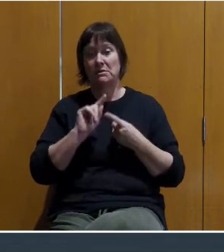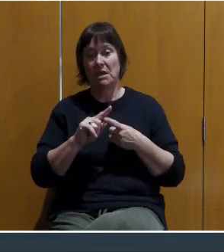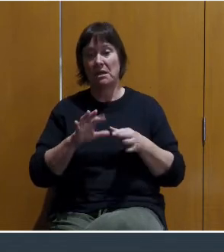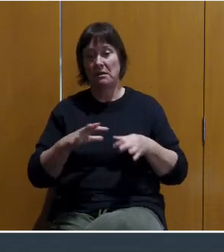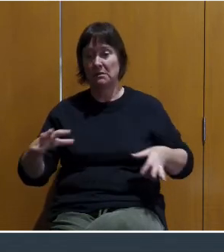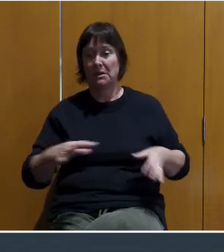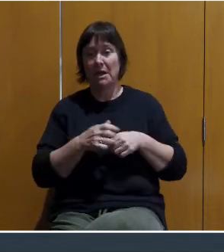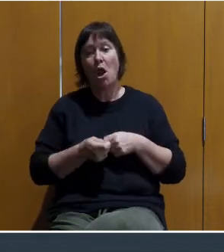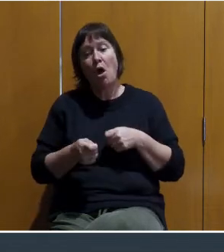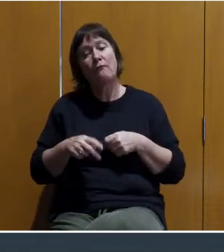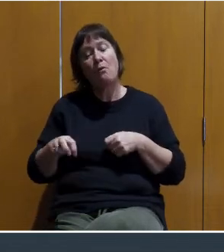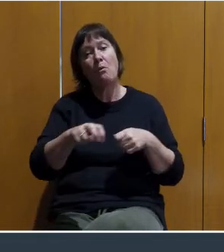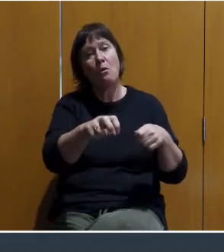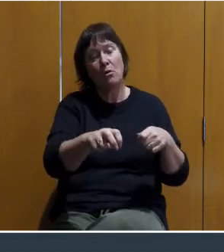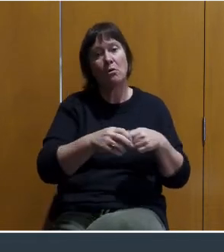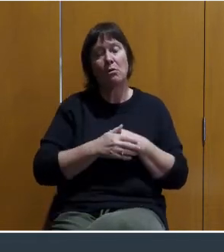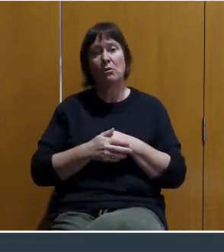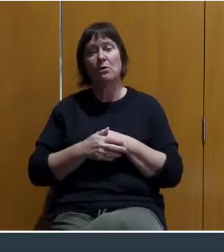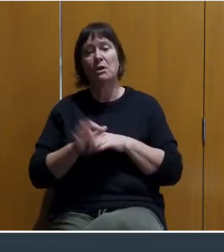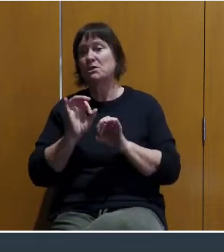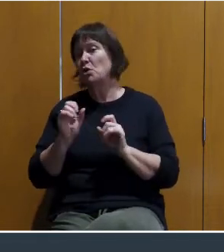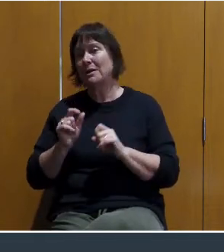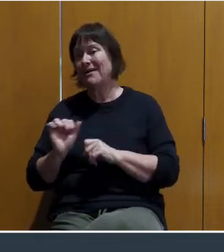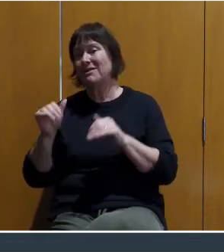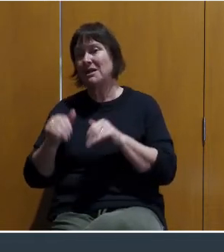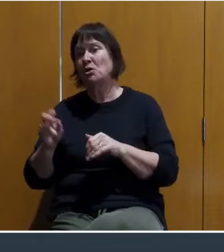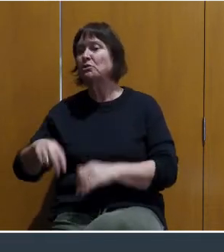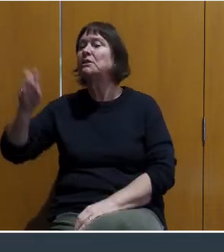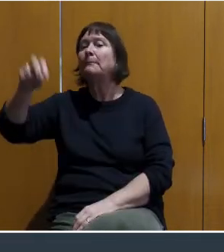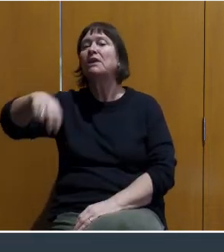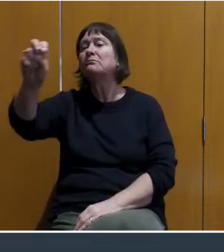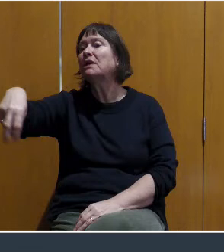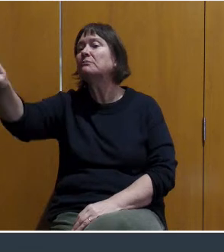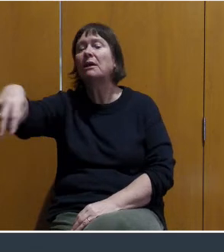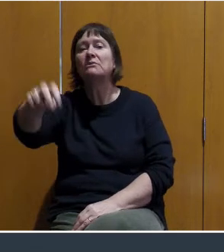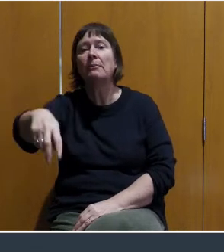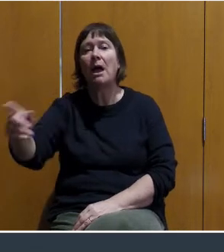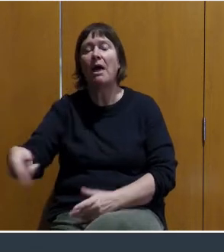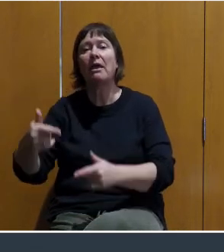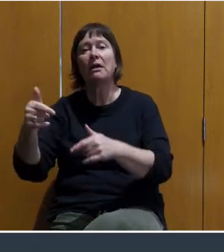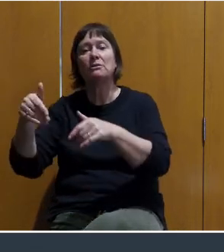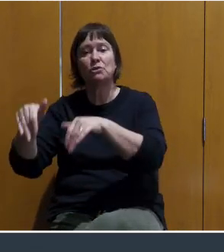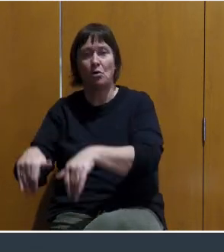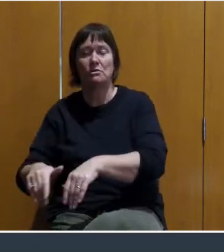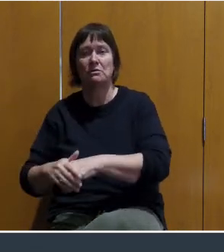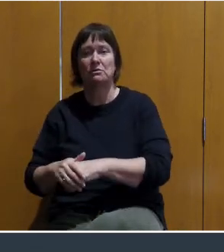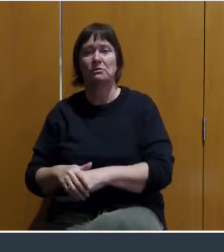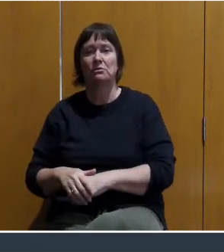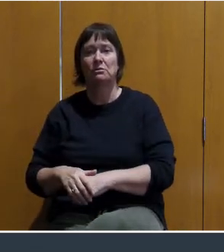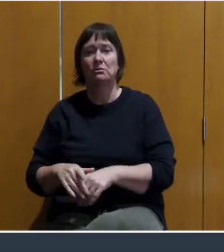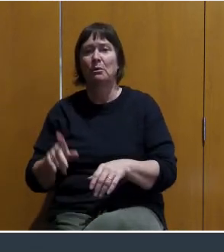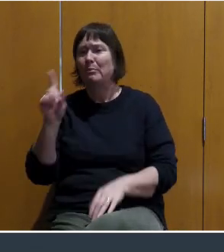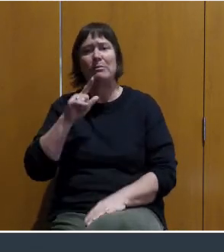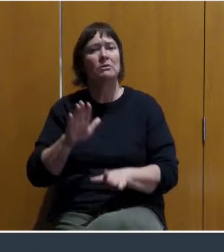to be made very aware that it is not okay for their dog to jump all over another dog, just as you don't like dogs jumping on